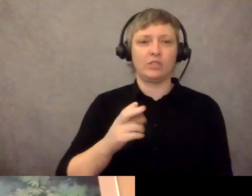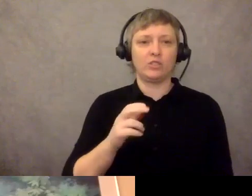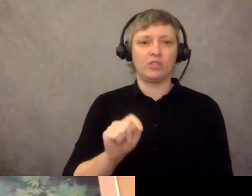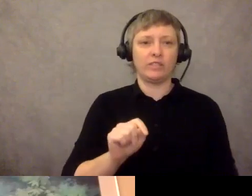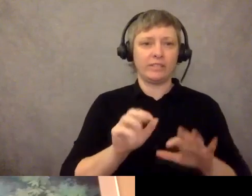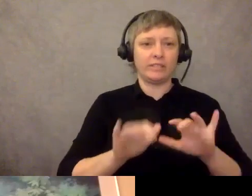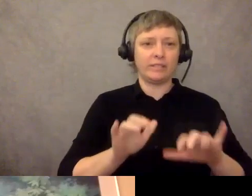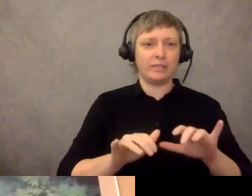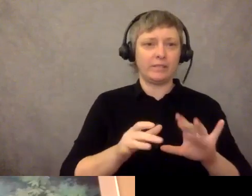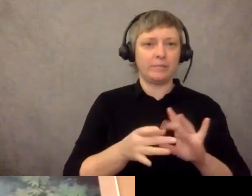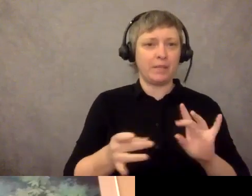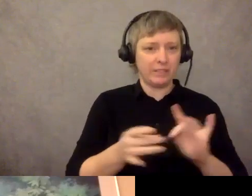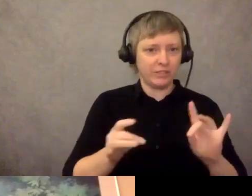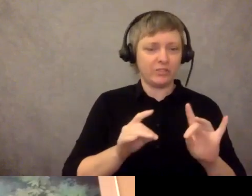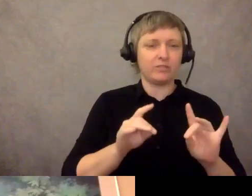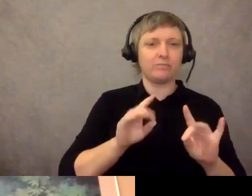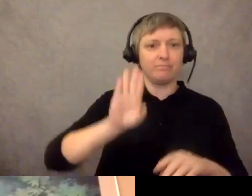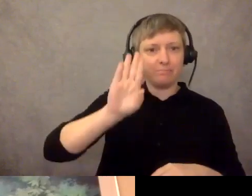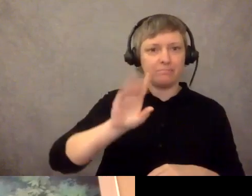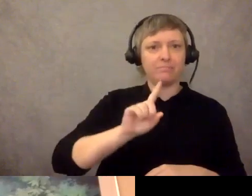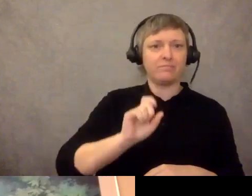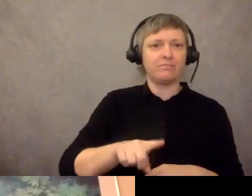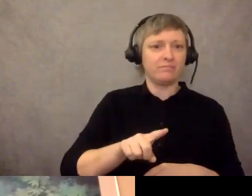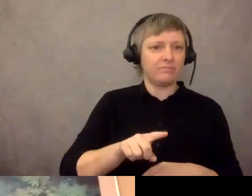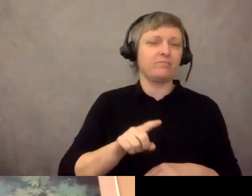you. Thank you and welcome.